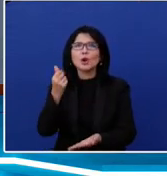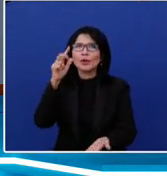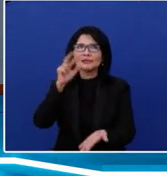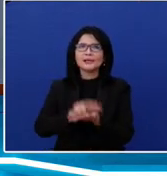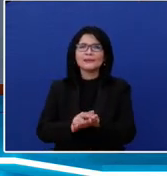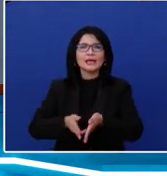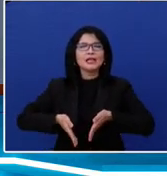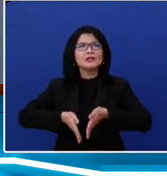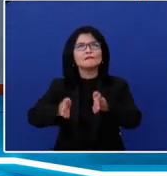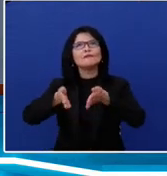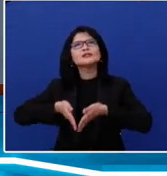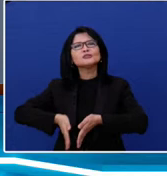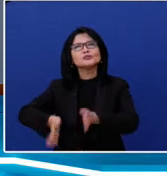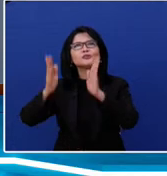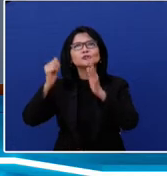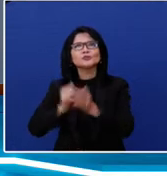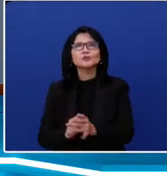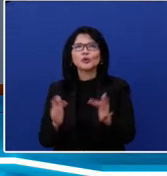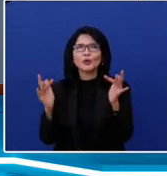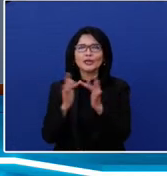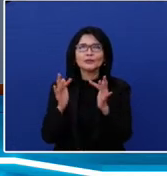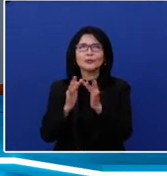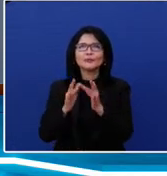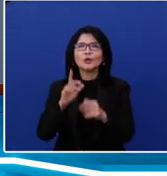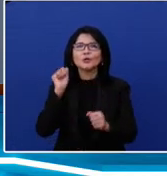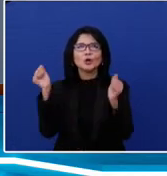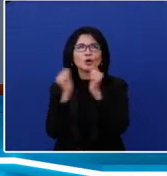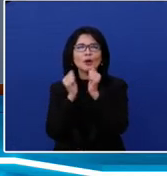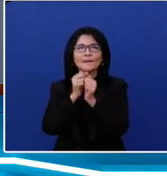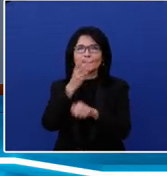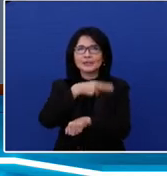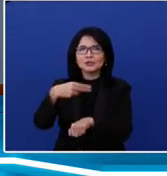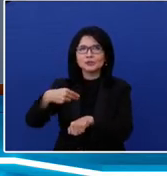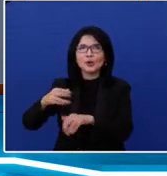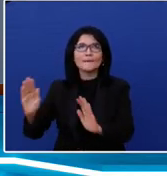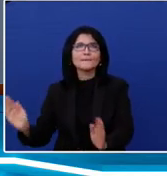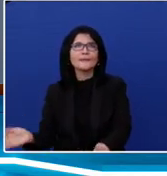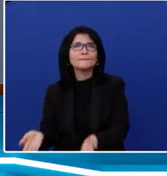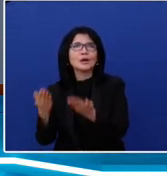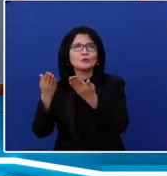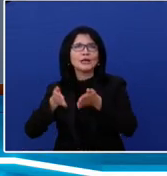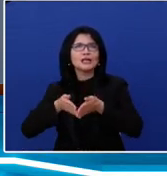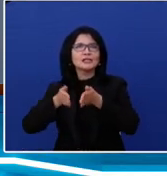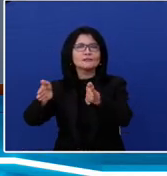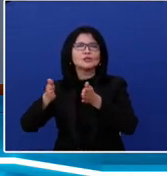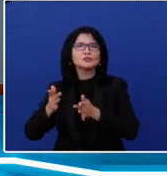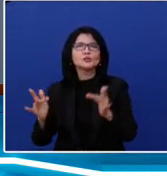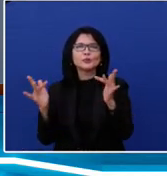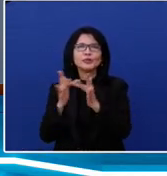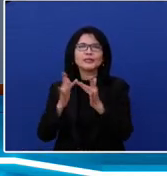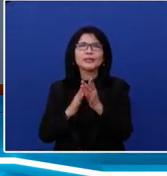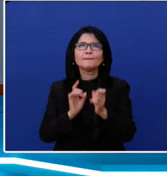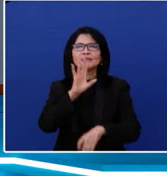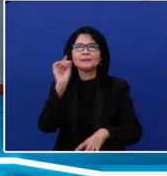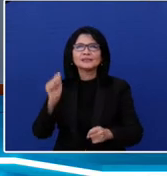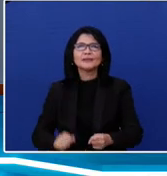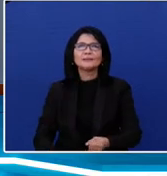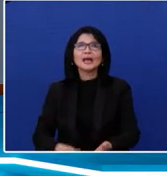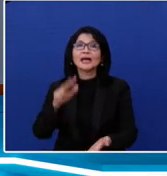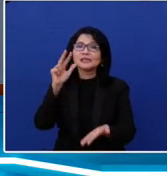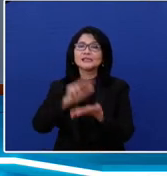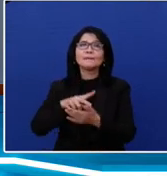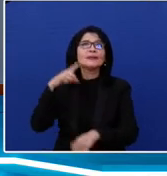development government grants are also provided to strengthen the pain of infrastructure